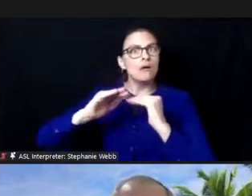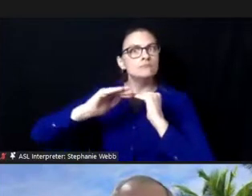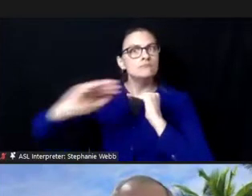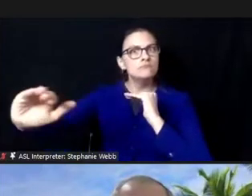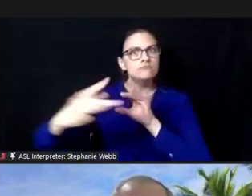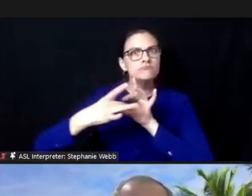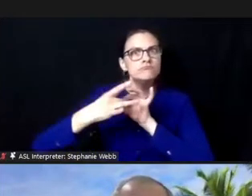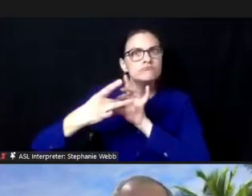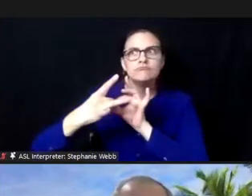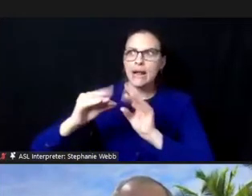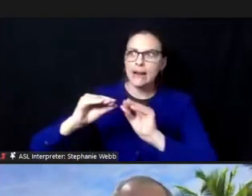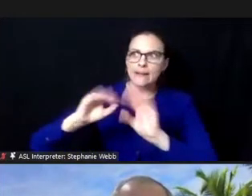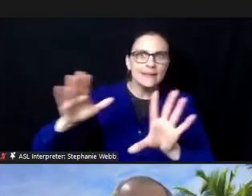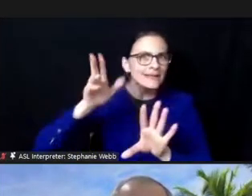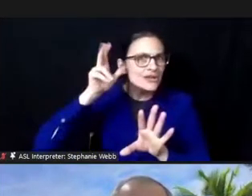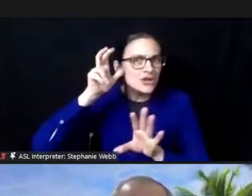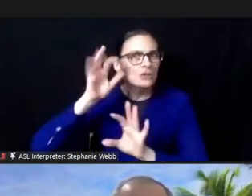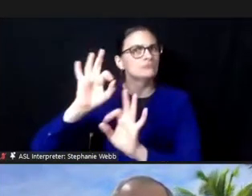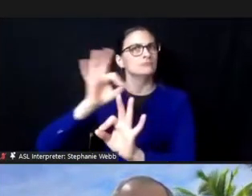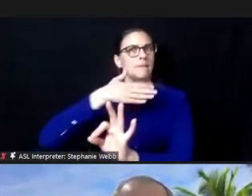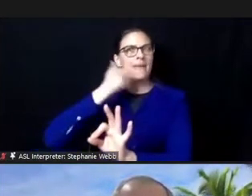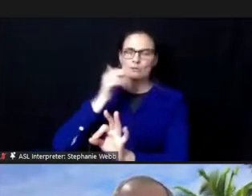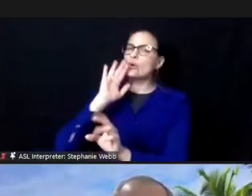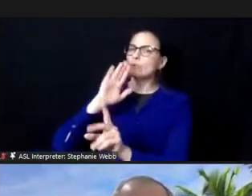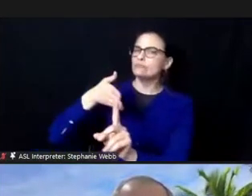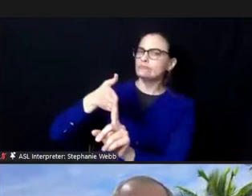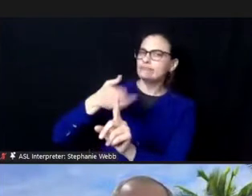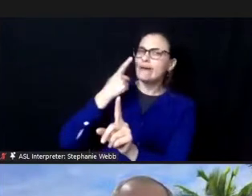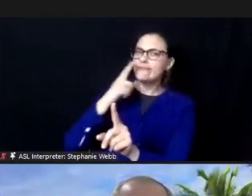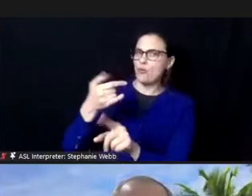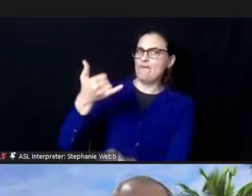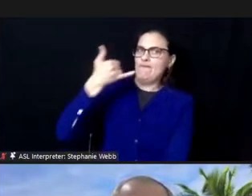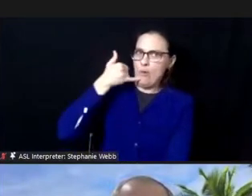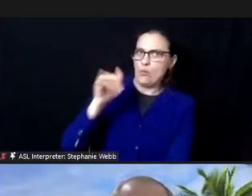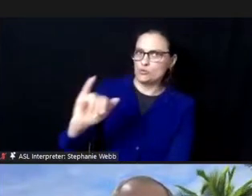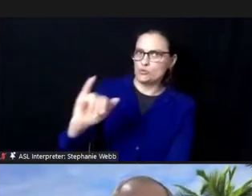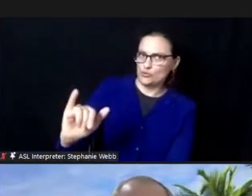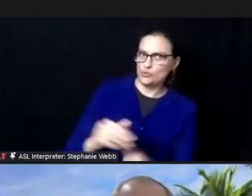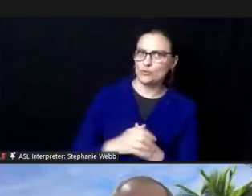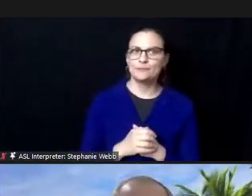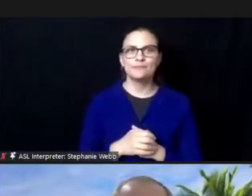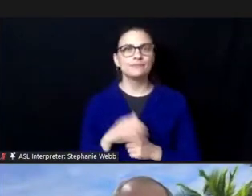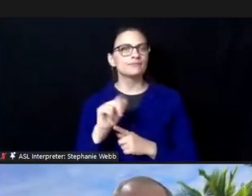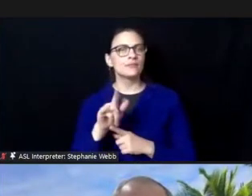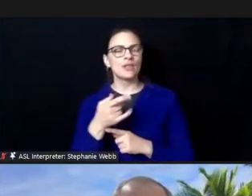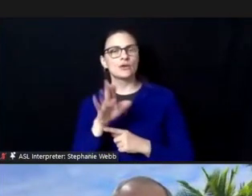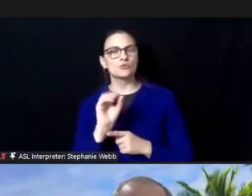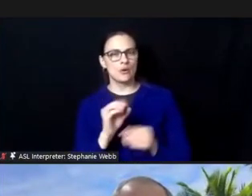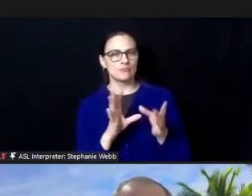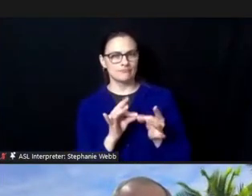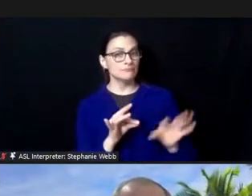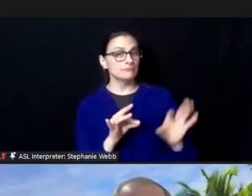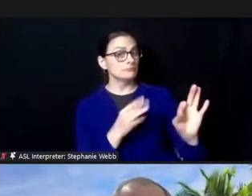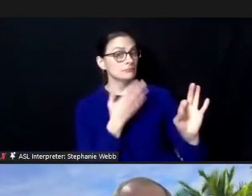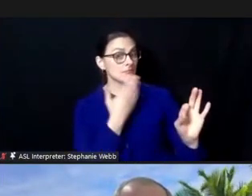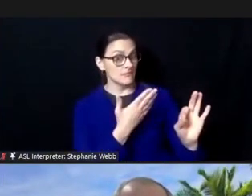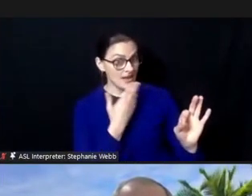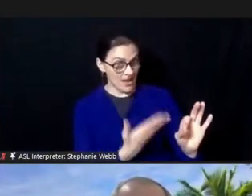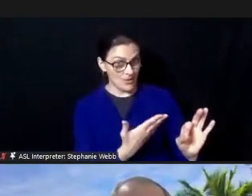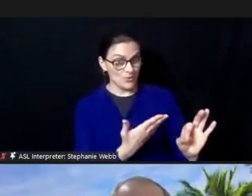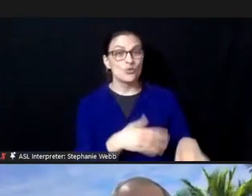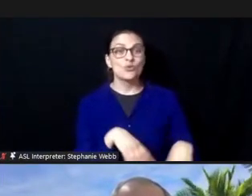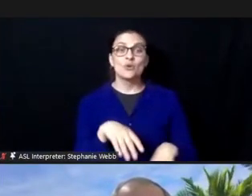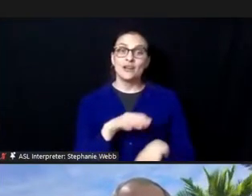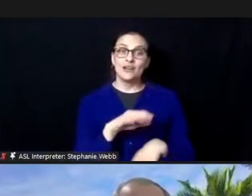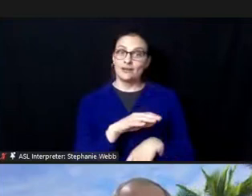Great. Thank you, Alan. You know, Jackie, you know, Alan mentioned a couple of things about how his household was impacted during the pandemic.